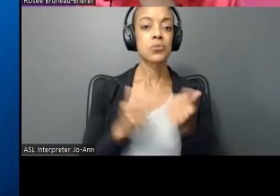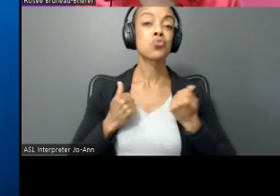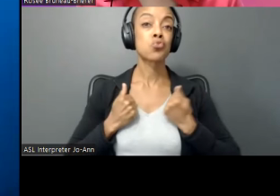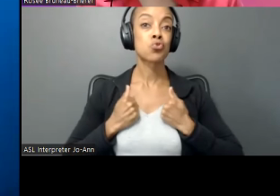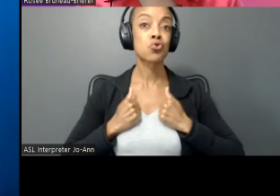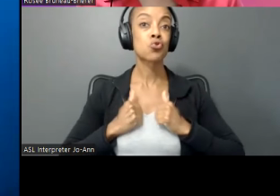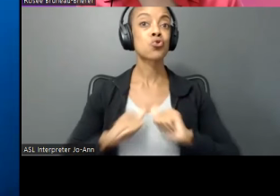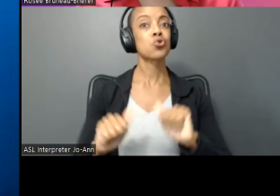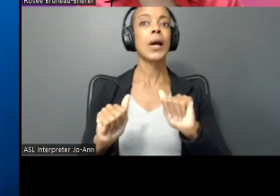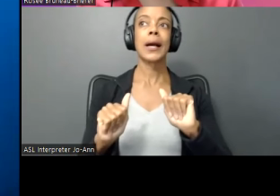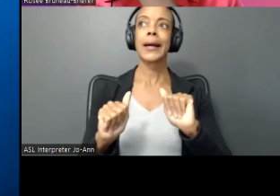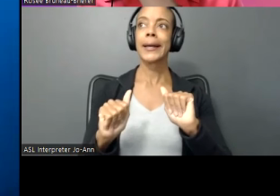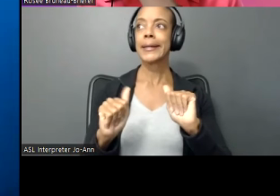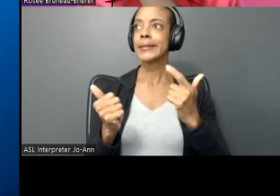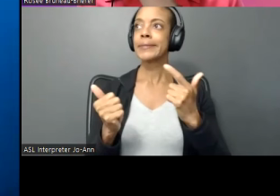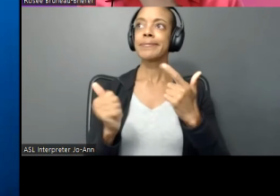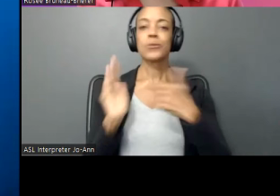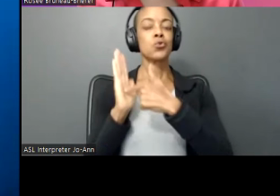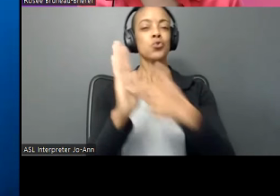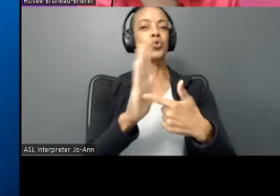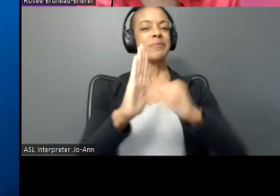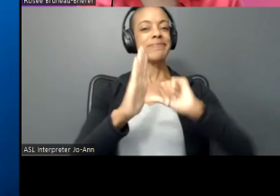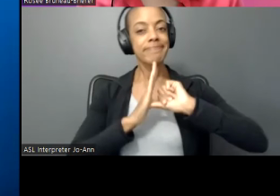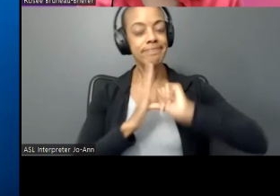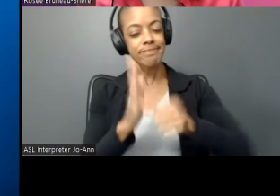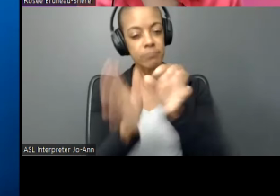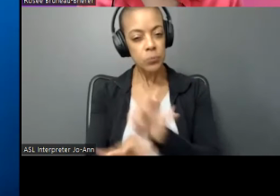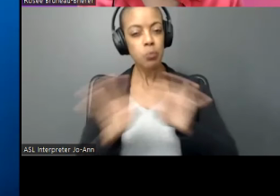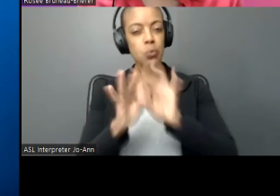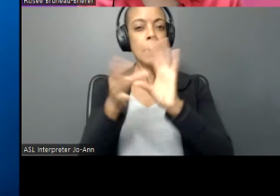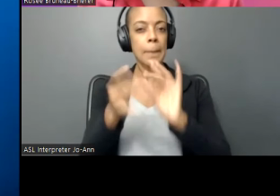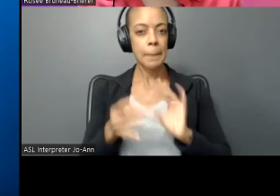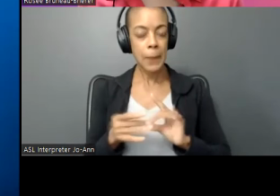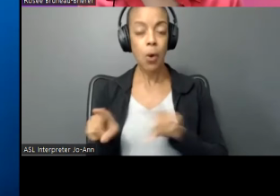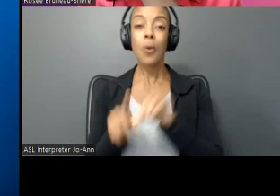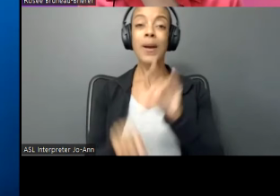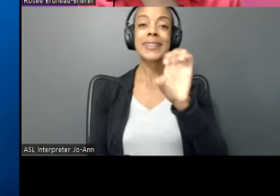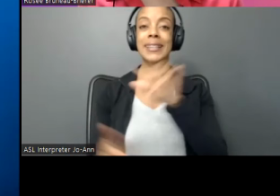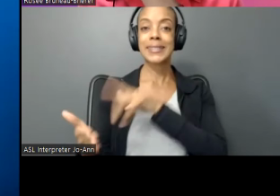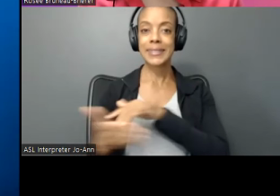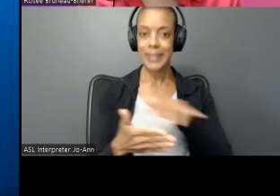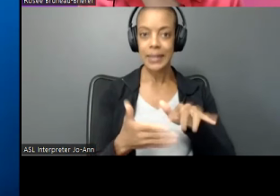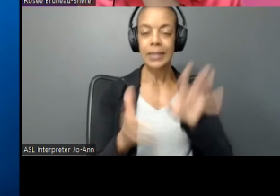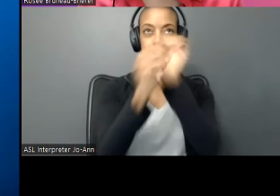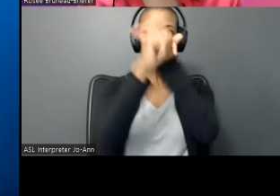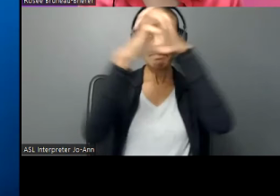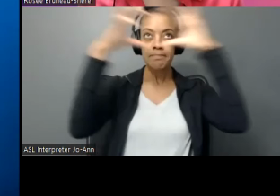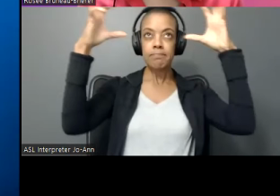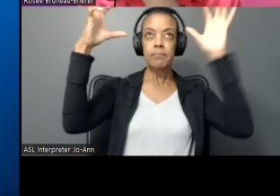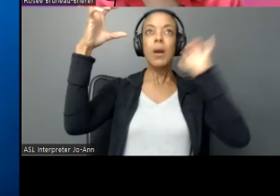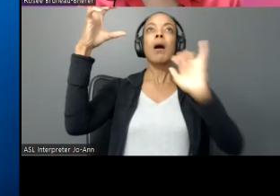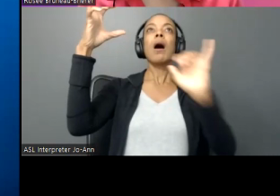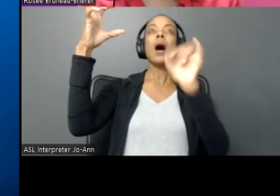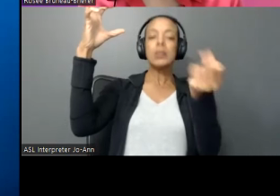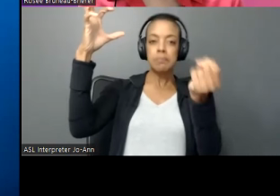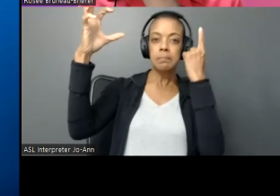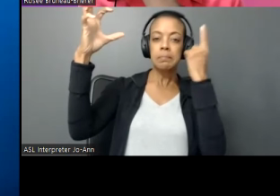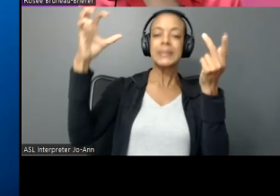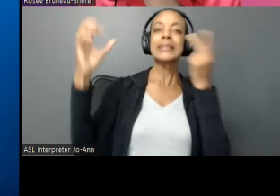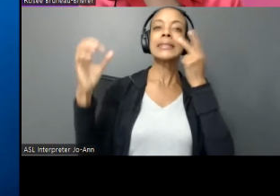most central key messages, as well as a case study, which will enable you to see how